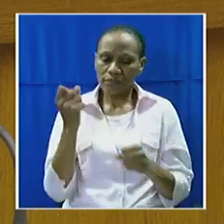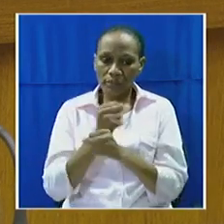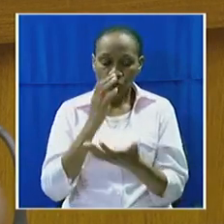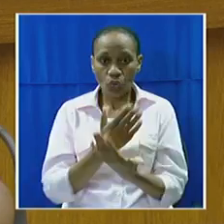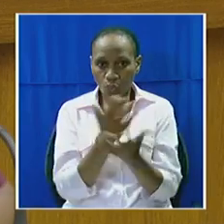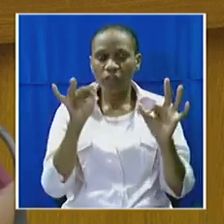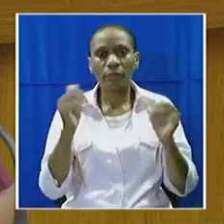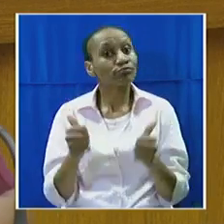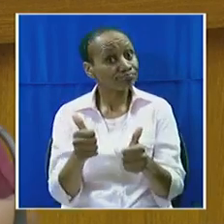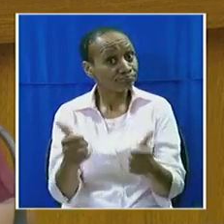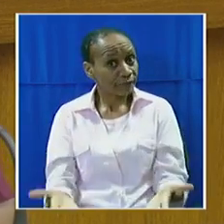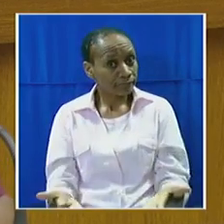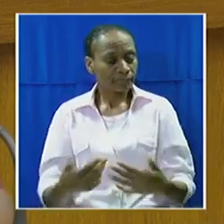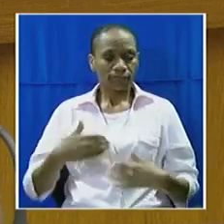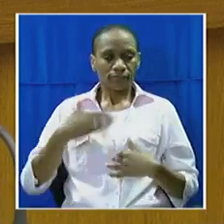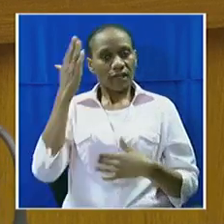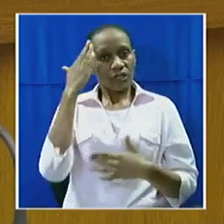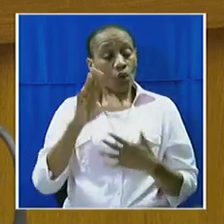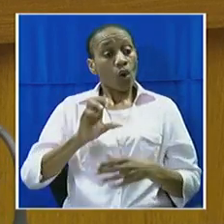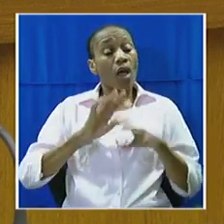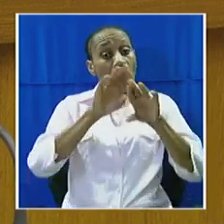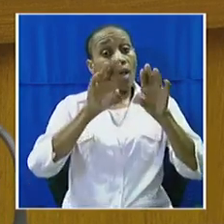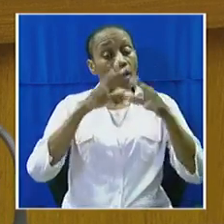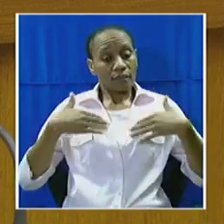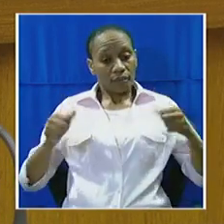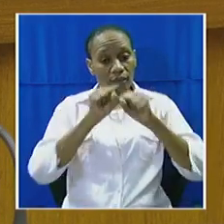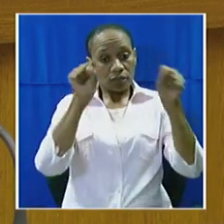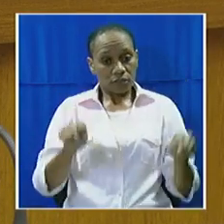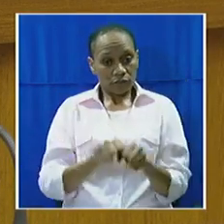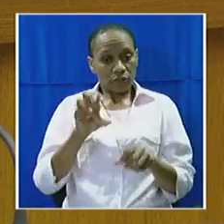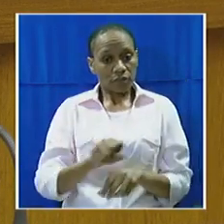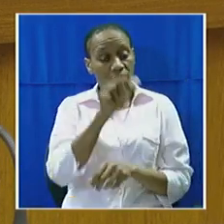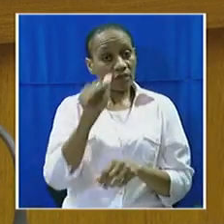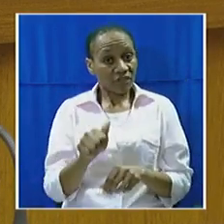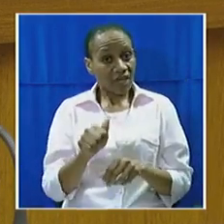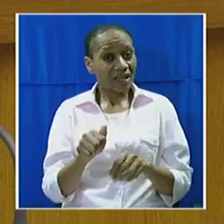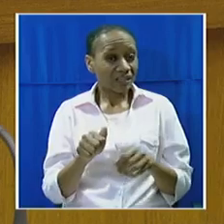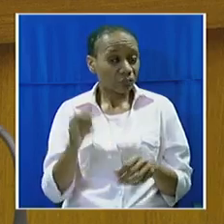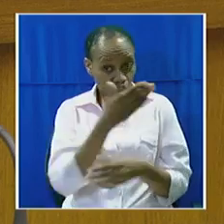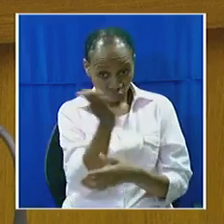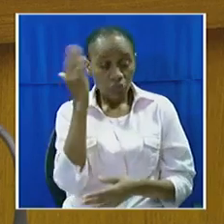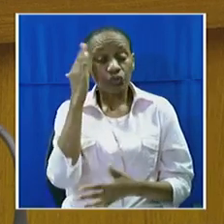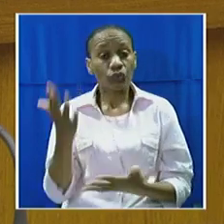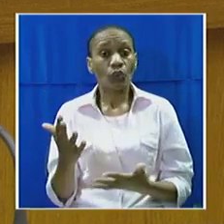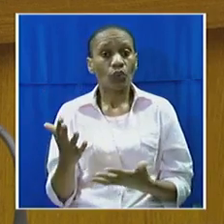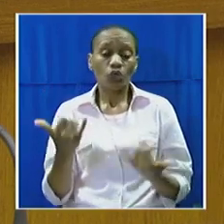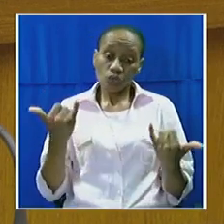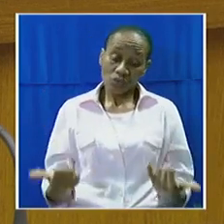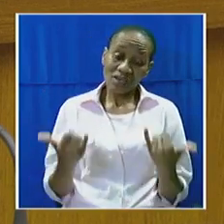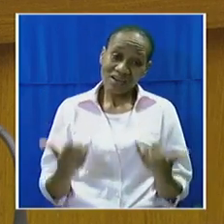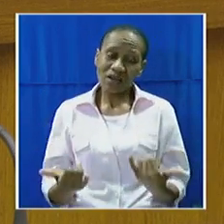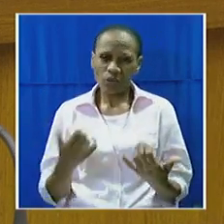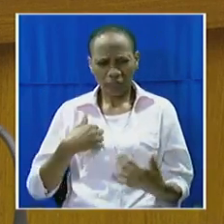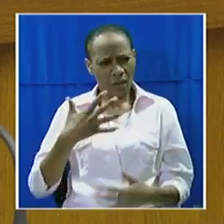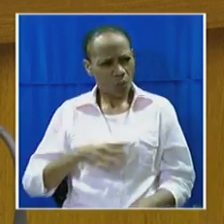worst. We know the state of our healthcare outside of an epidemic outbreak. It is therefore not unreasonable to